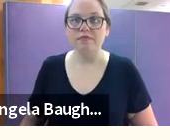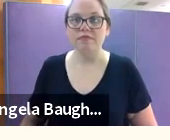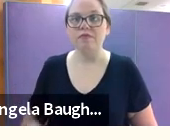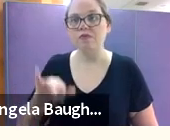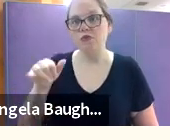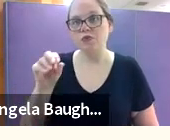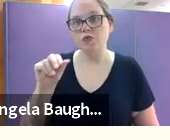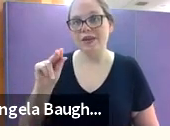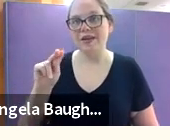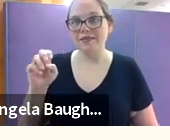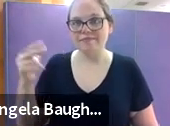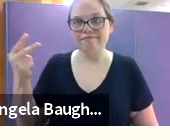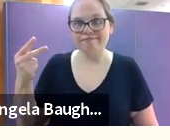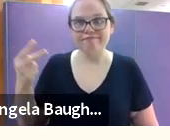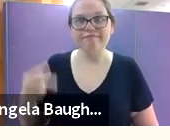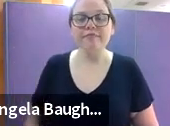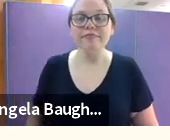Joanne, second.